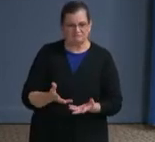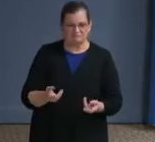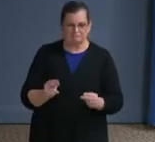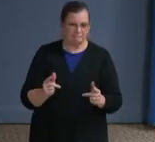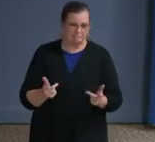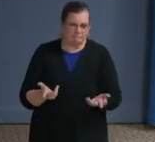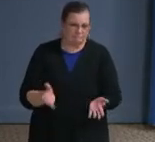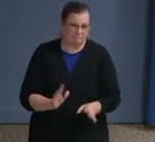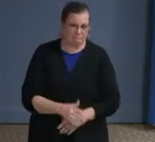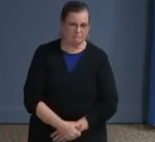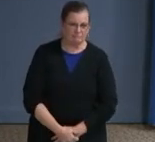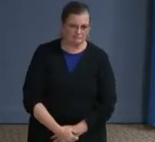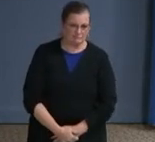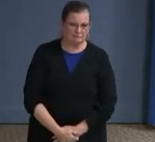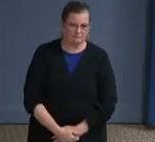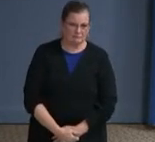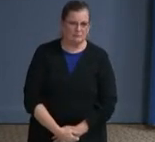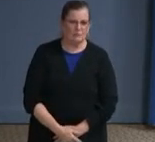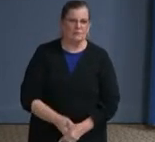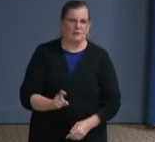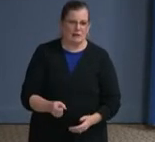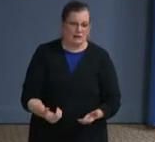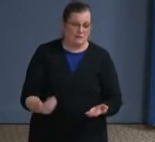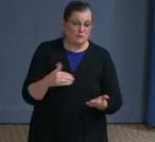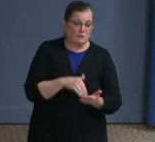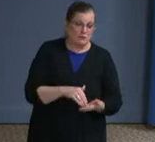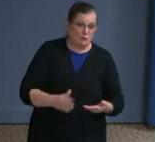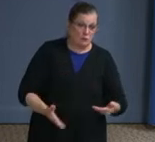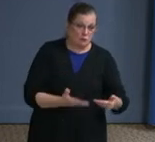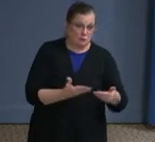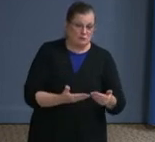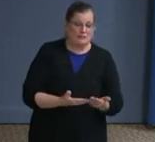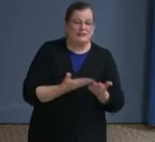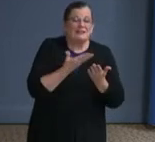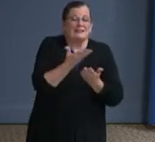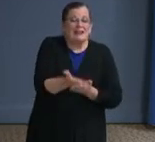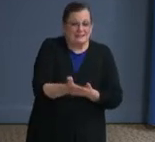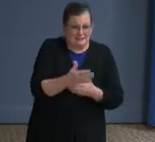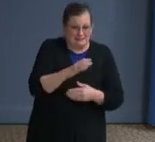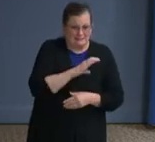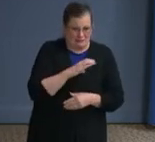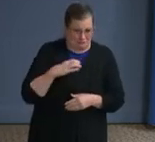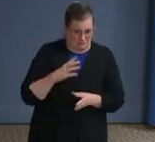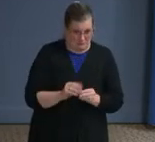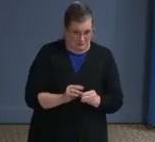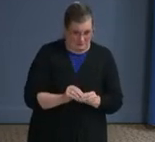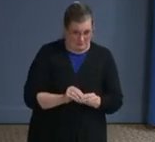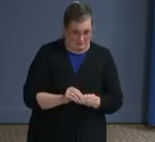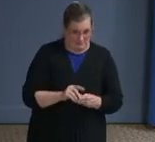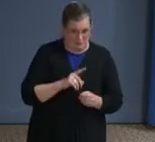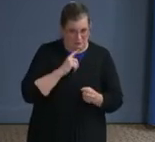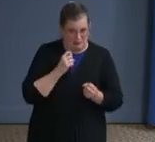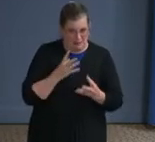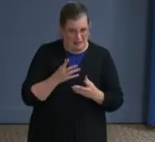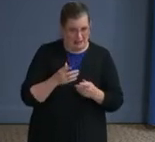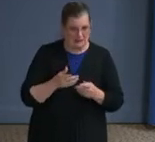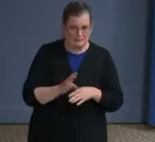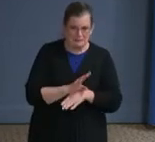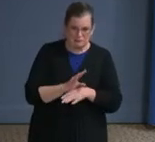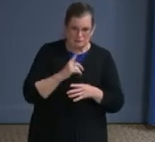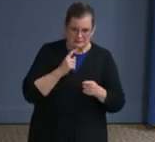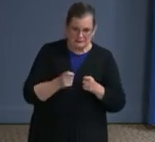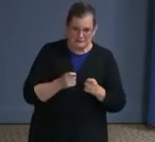reintroduced in the next council period. So that's why we're seeing a crush of business in the council. I'm happy to take